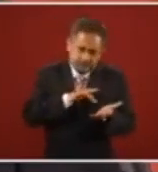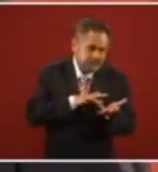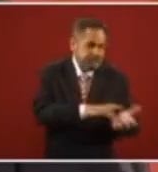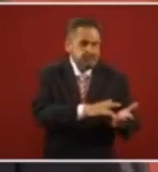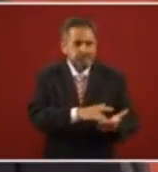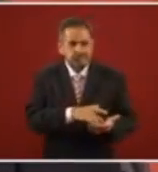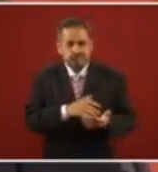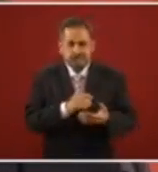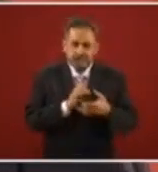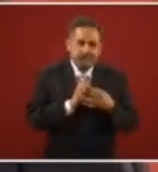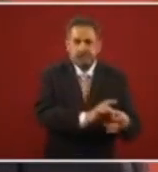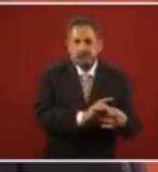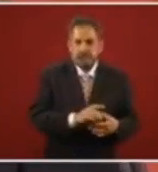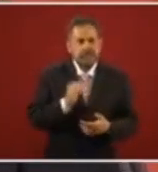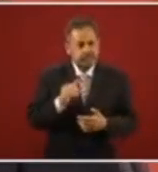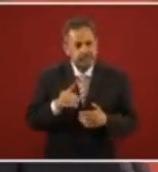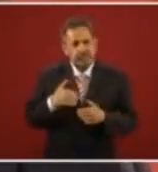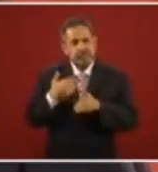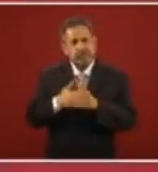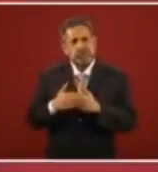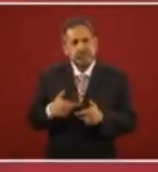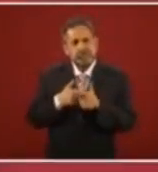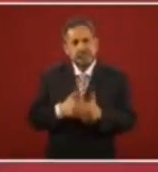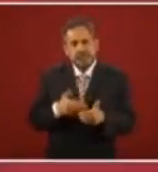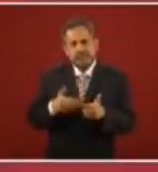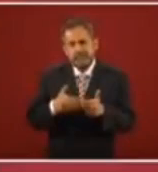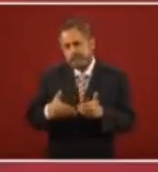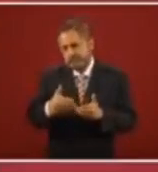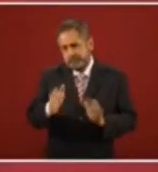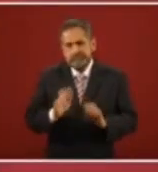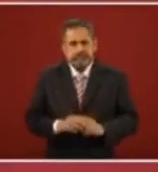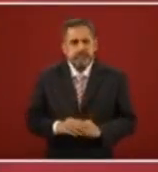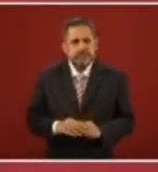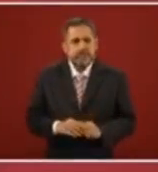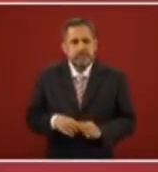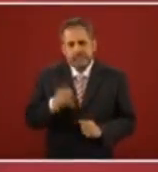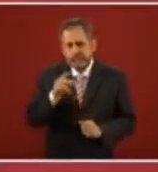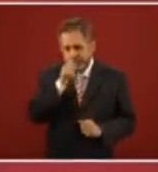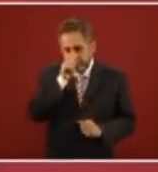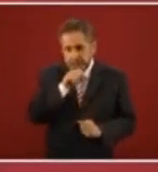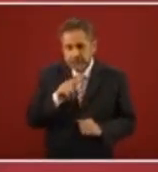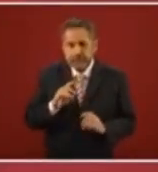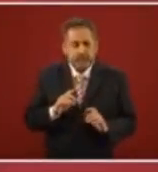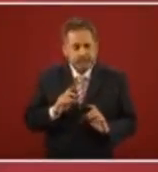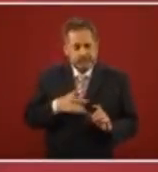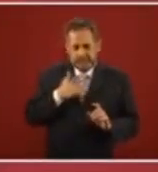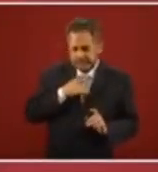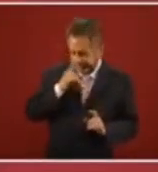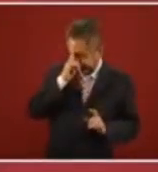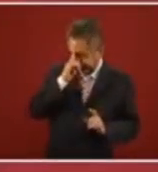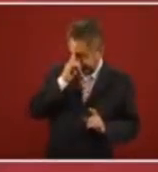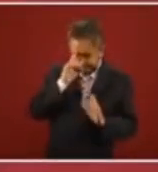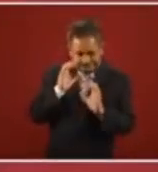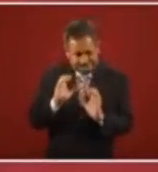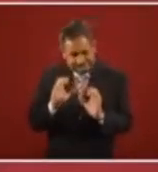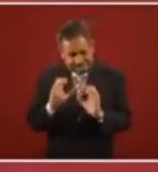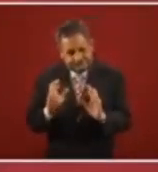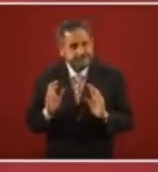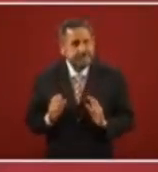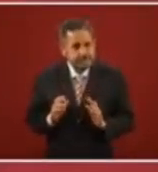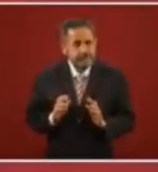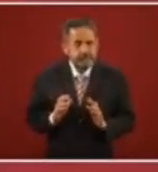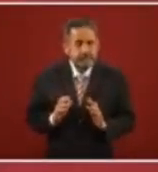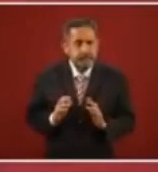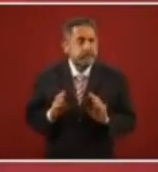nuestra solidaridad y así va a seguir siendo nada más que se vaya tomando conciencia de que